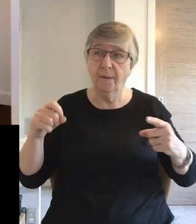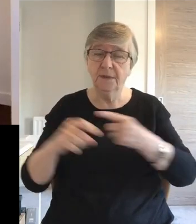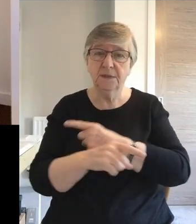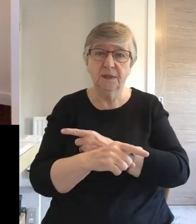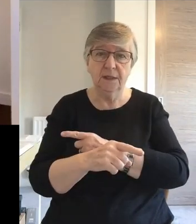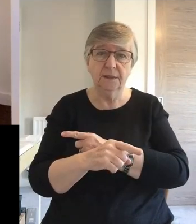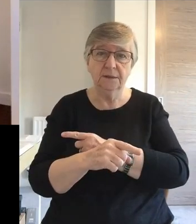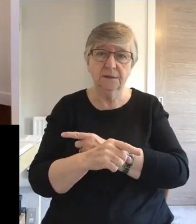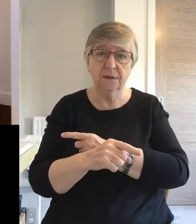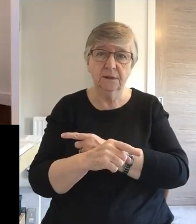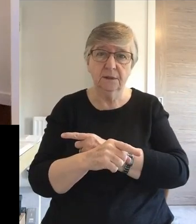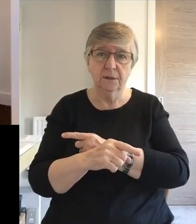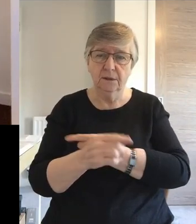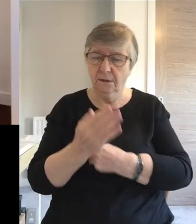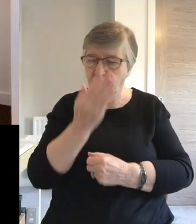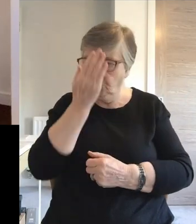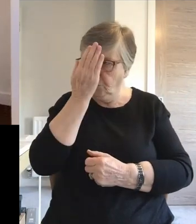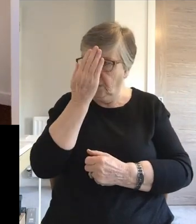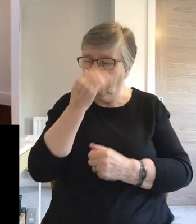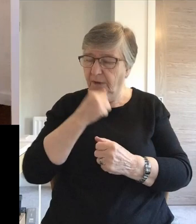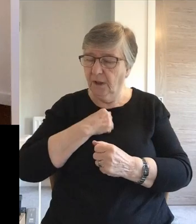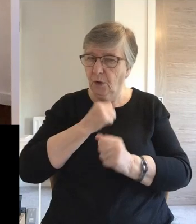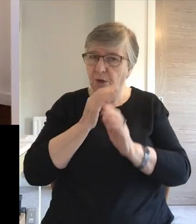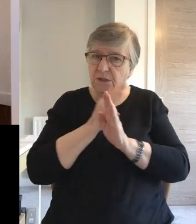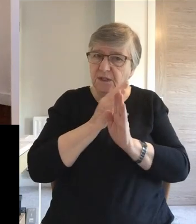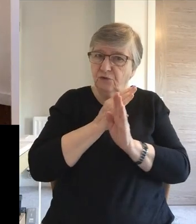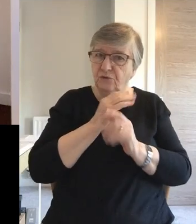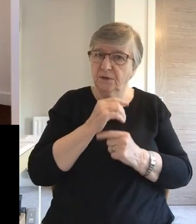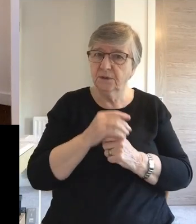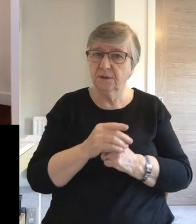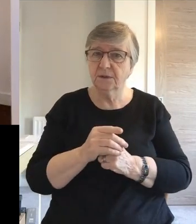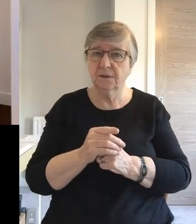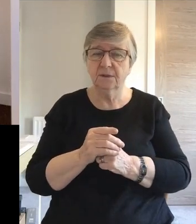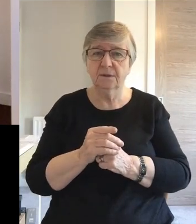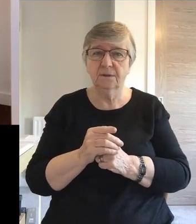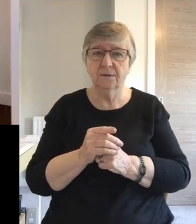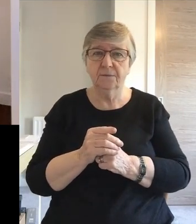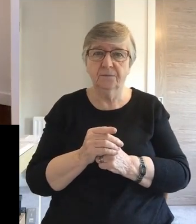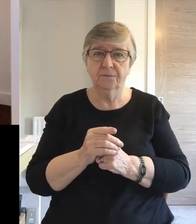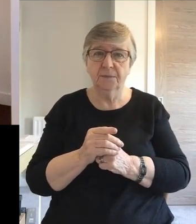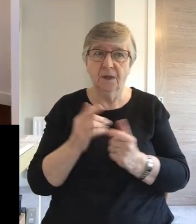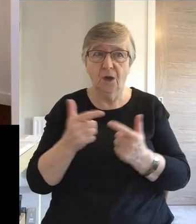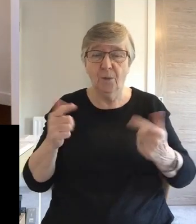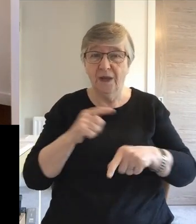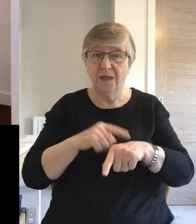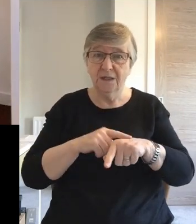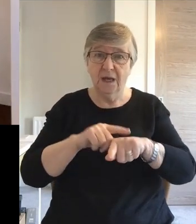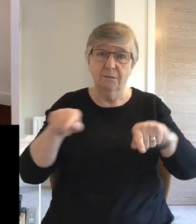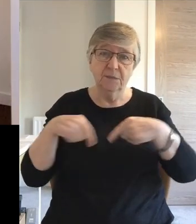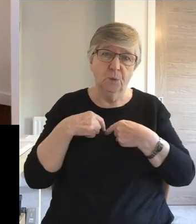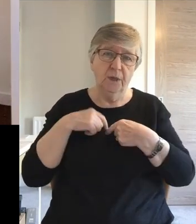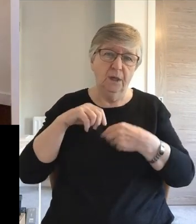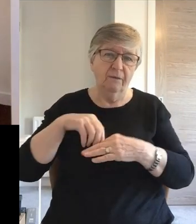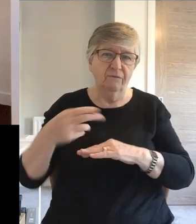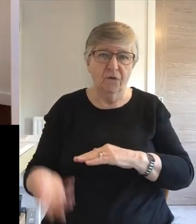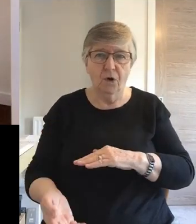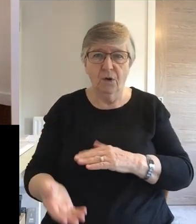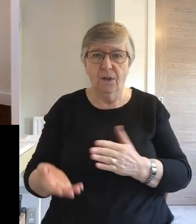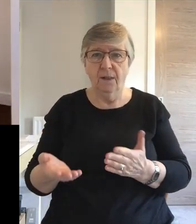how shameful our secrets, how often we stumble and fall.